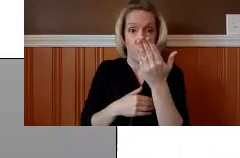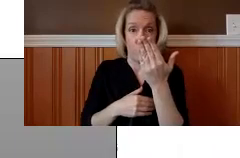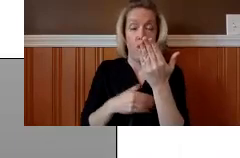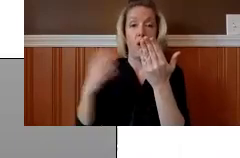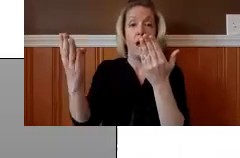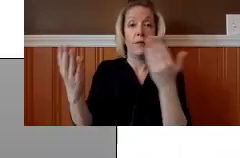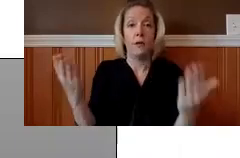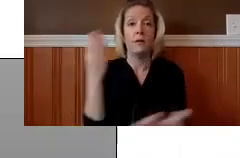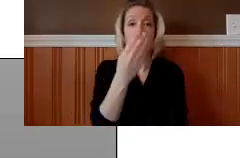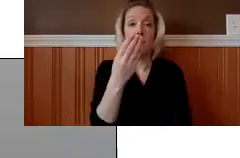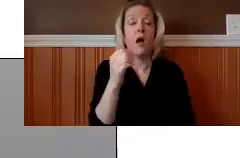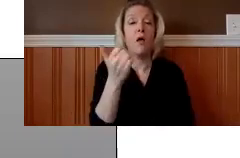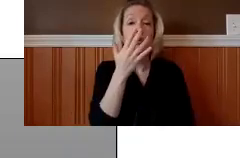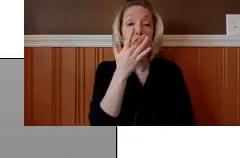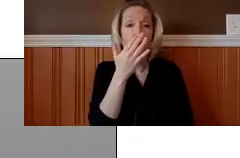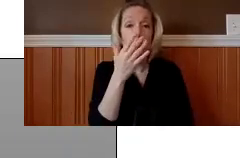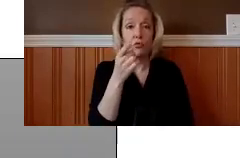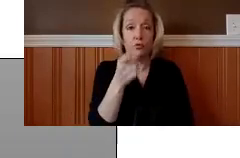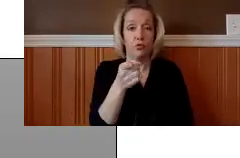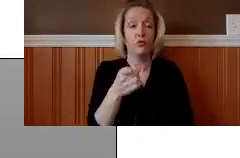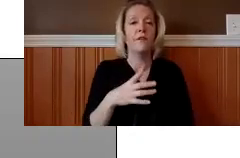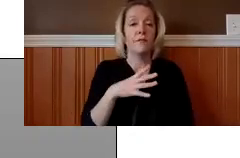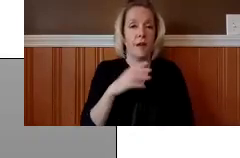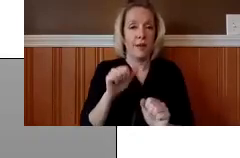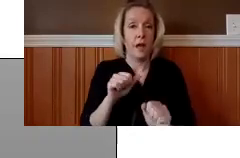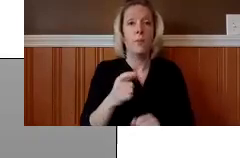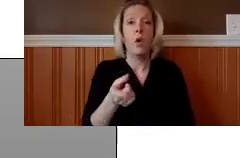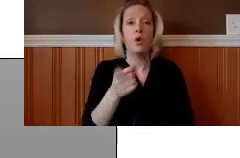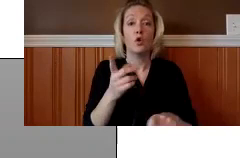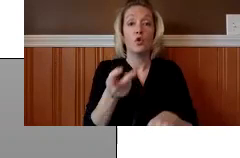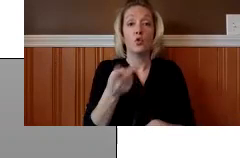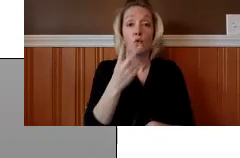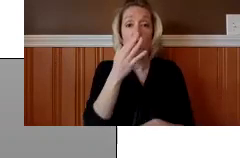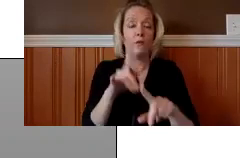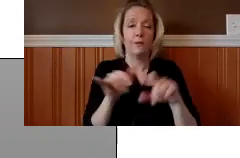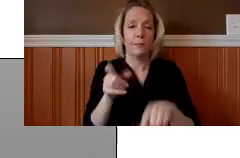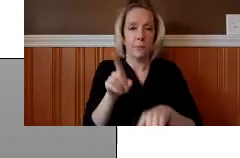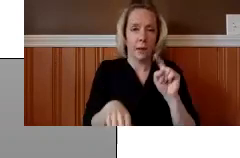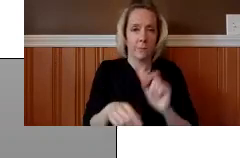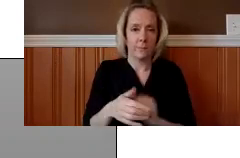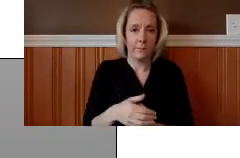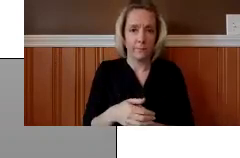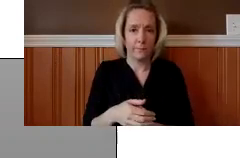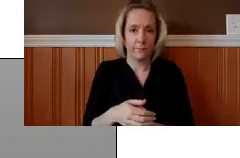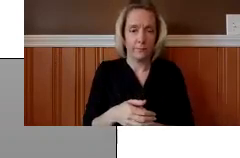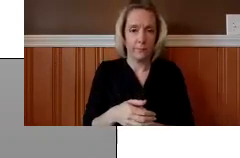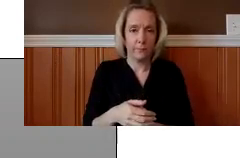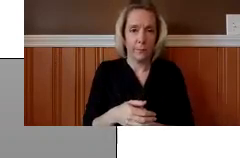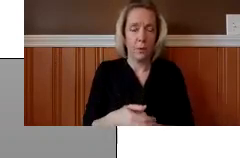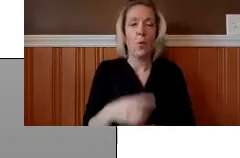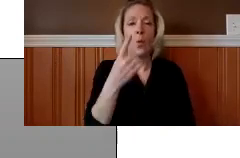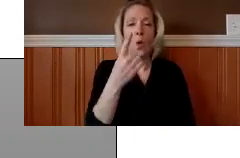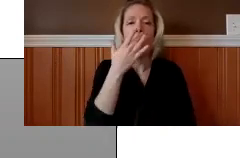they won't look at the slinky that's red and yellow. So one single color, either just one solo single color,